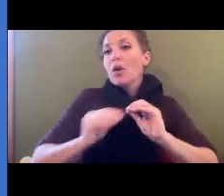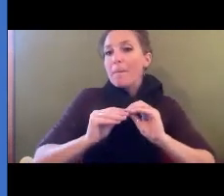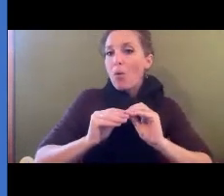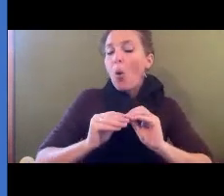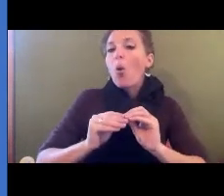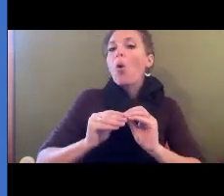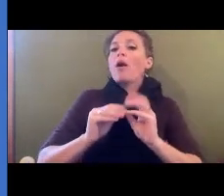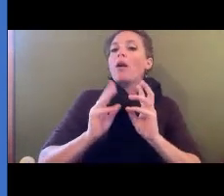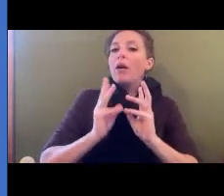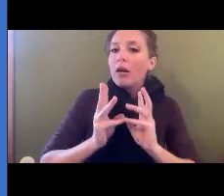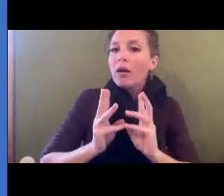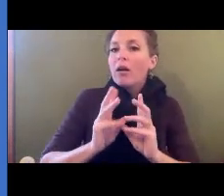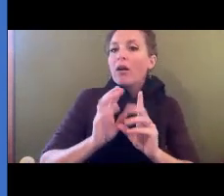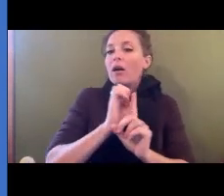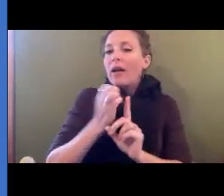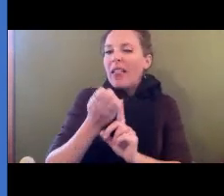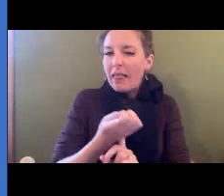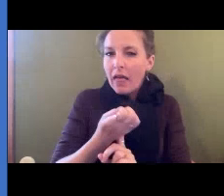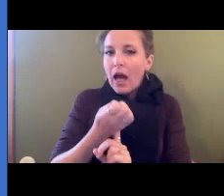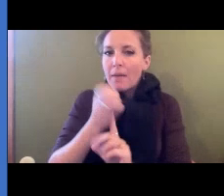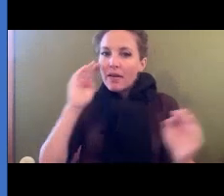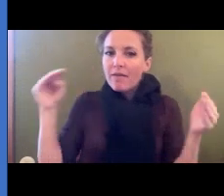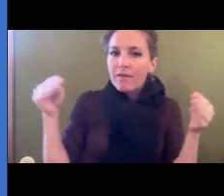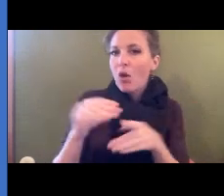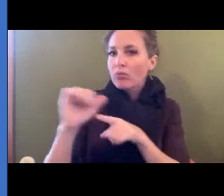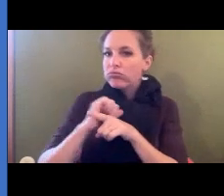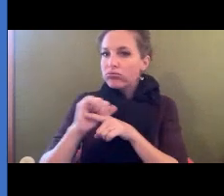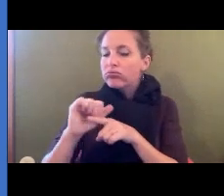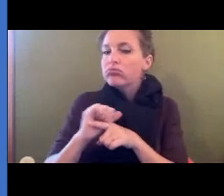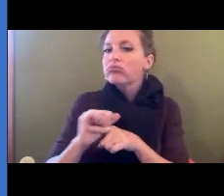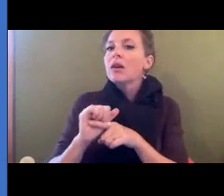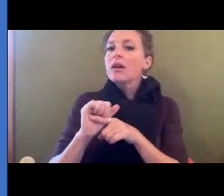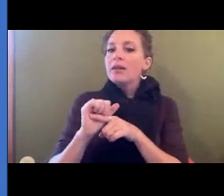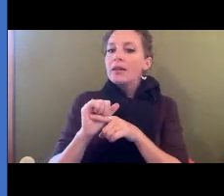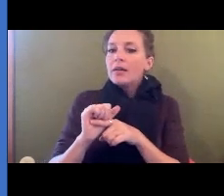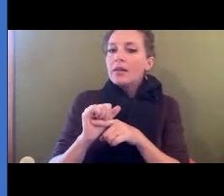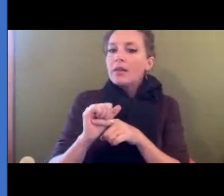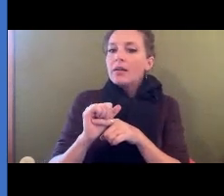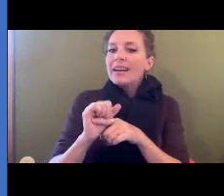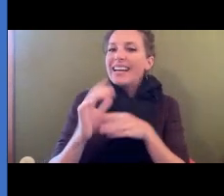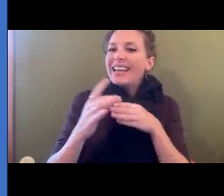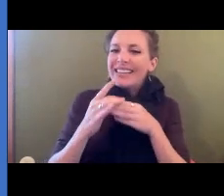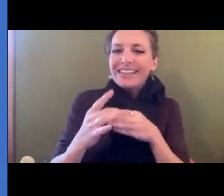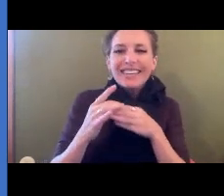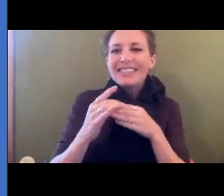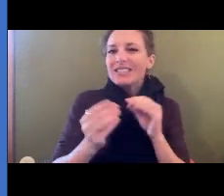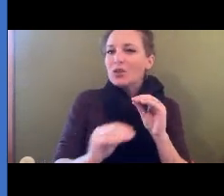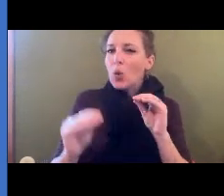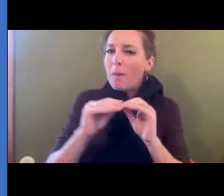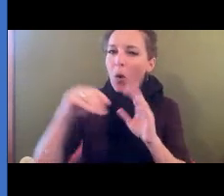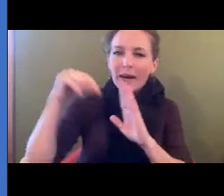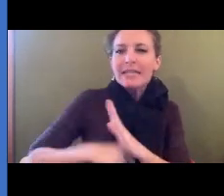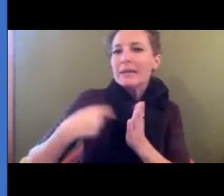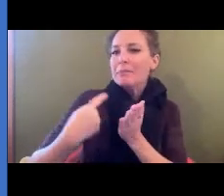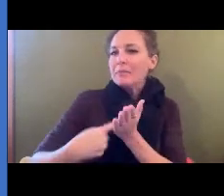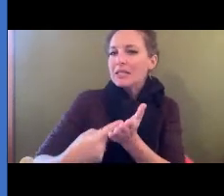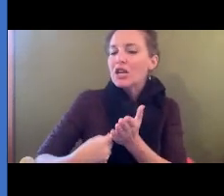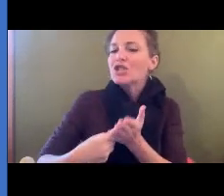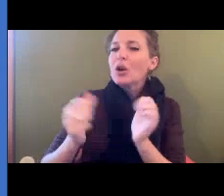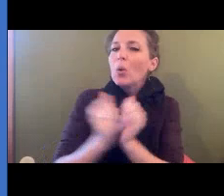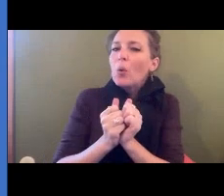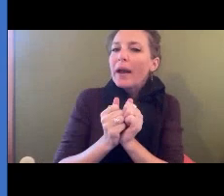practices. So it's a little bit of a lighter touch, but it leads to a more substantive discussion later in the articles